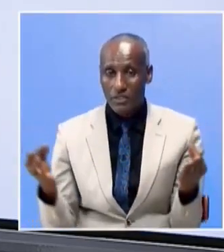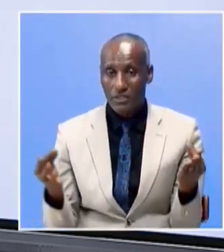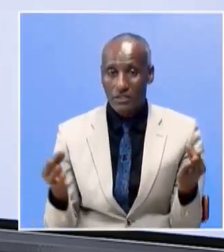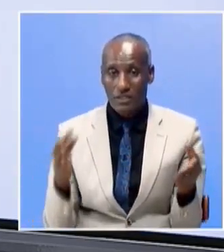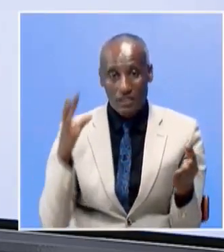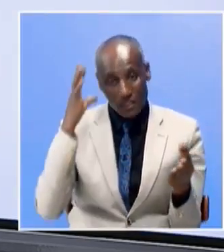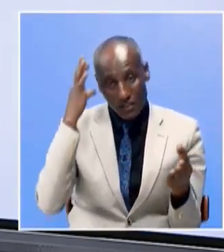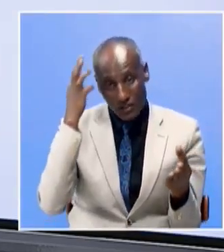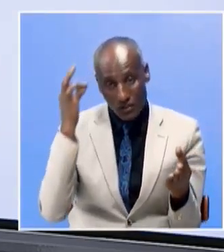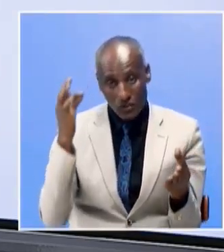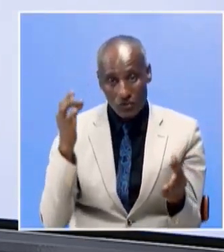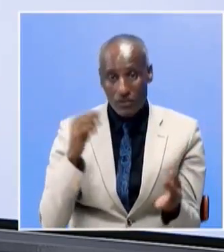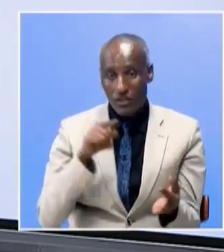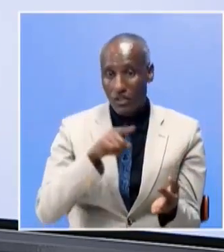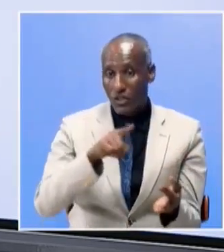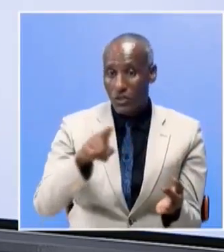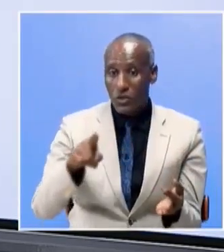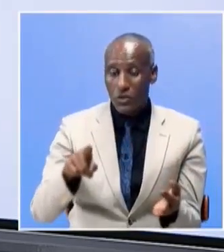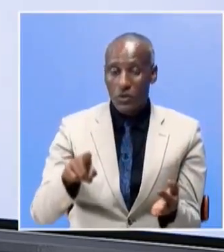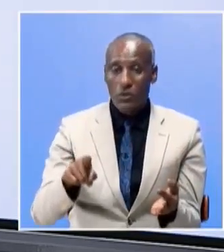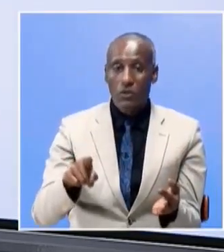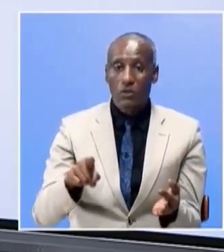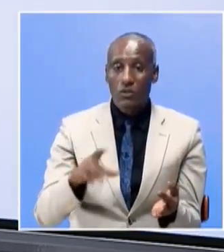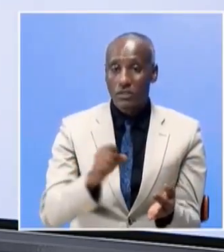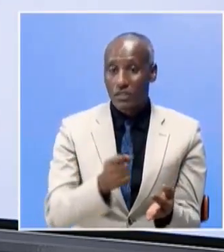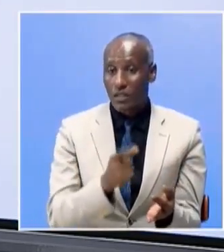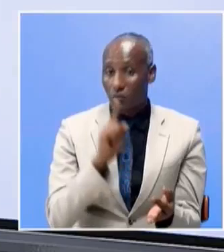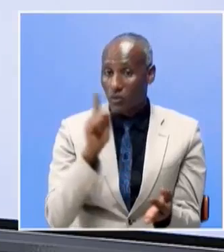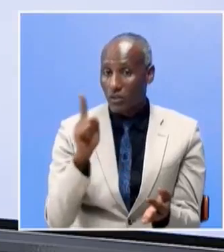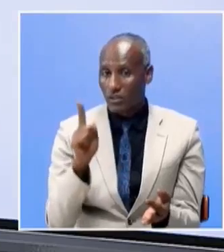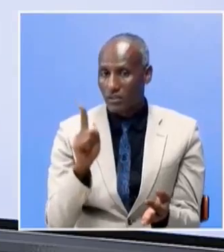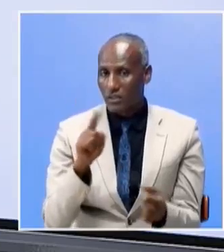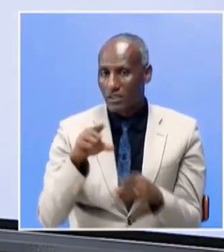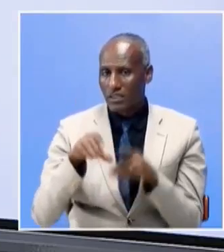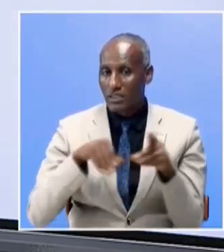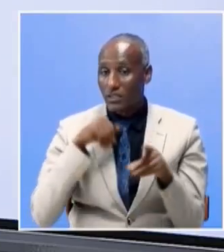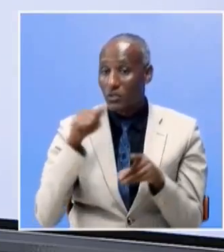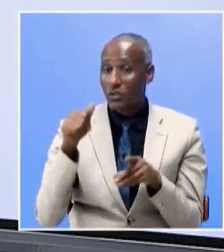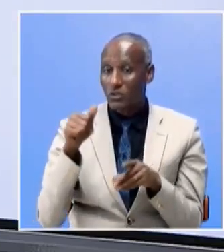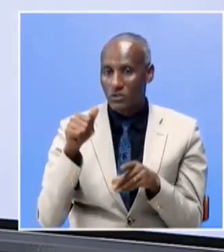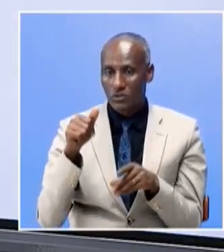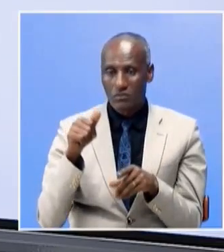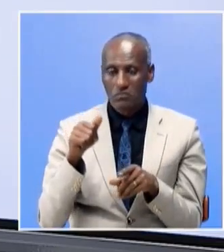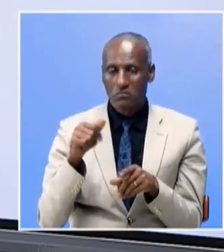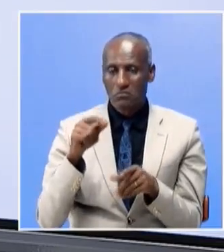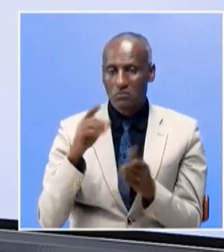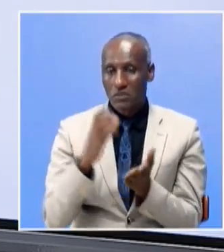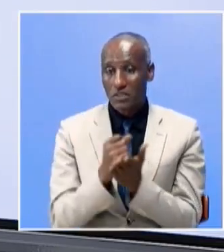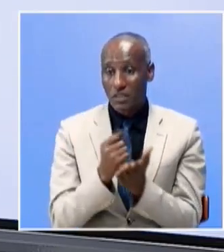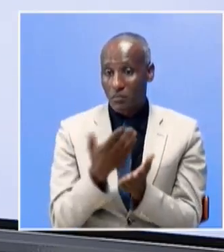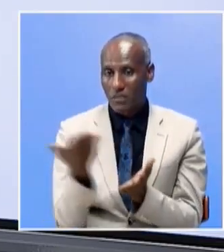if you or maybe someone didn't do something. Okay?